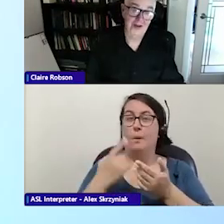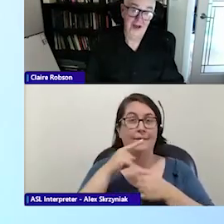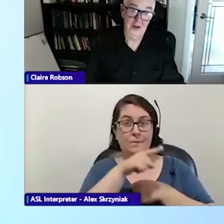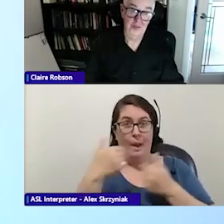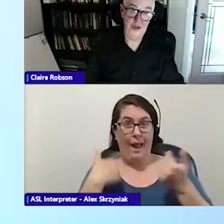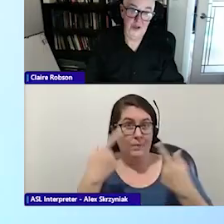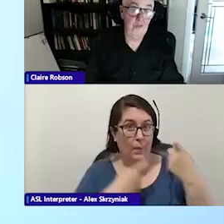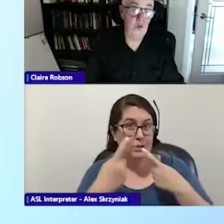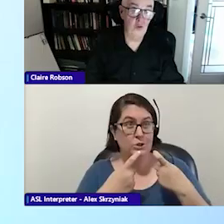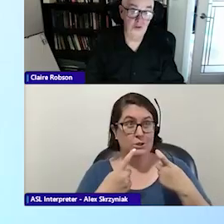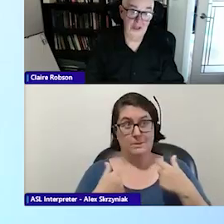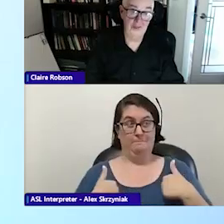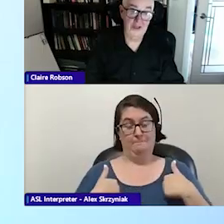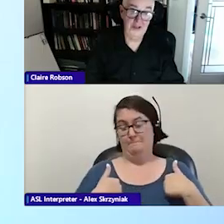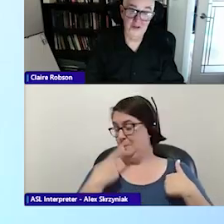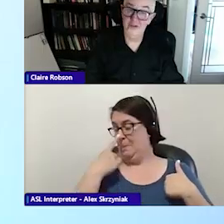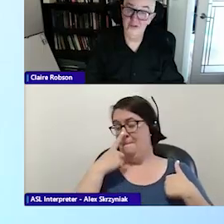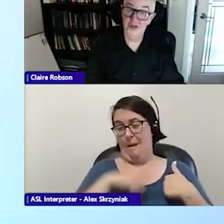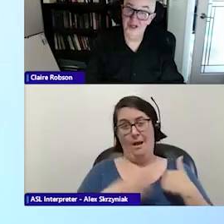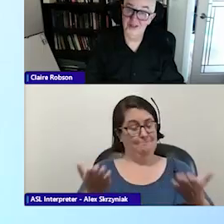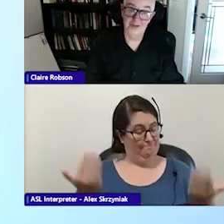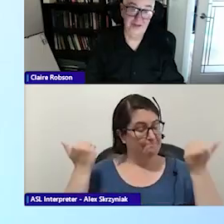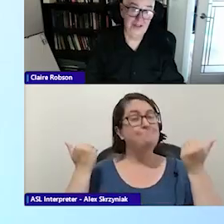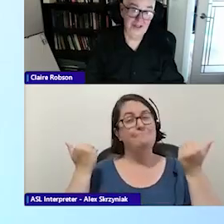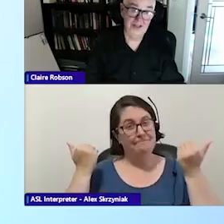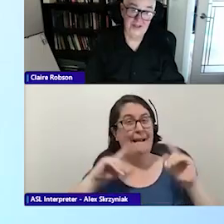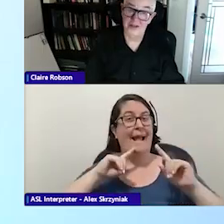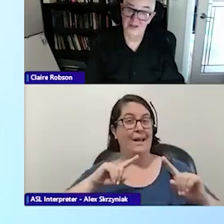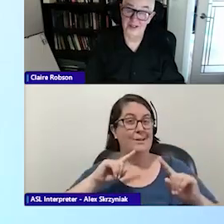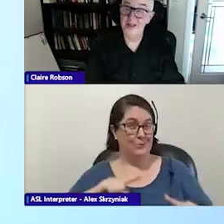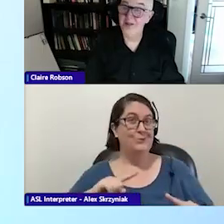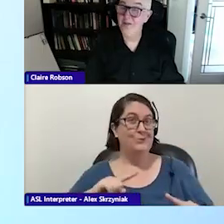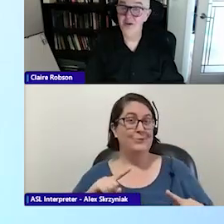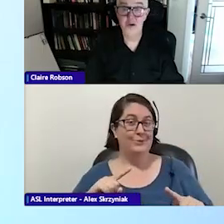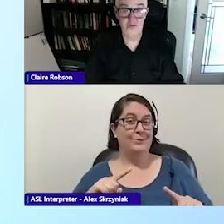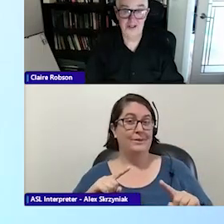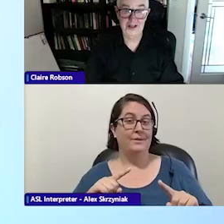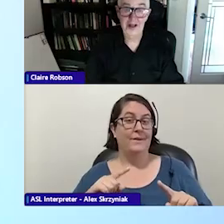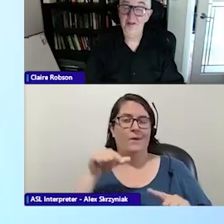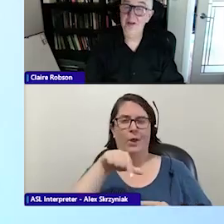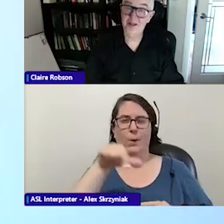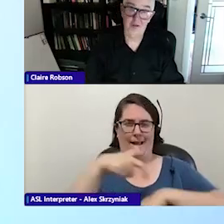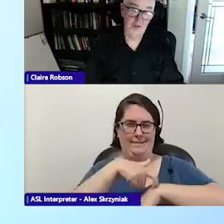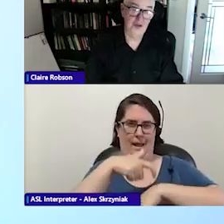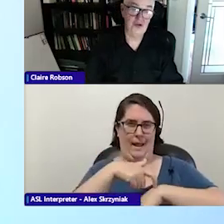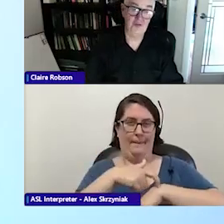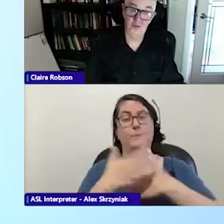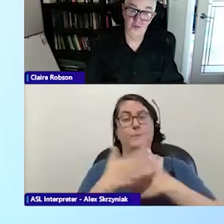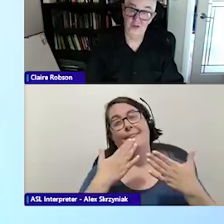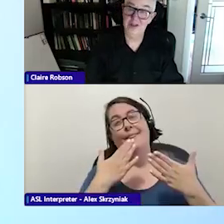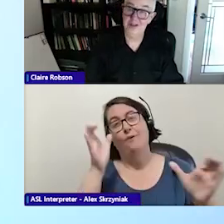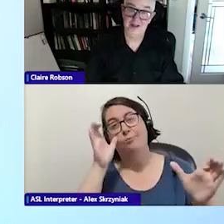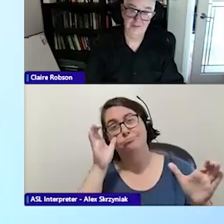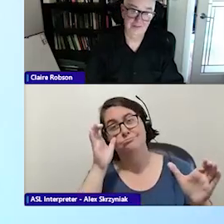questions, I'll be more than happy to answer these in the Q&A. Thanks very much